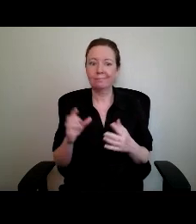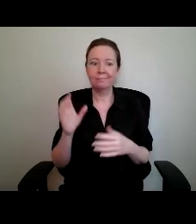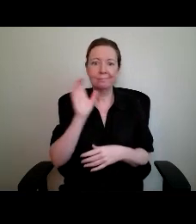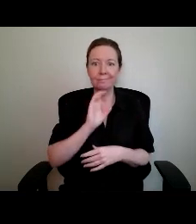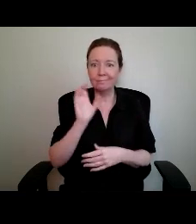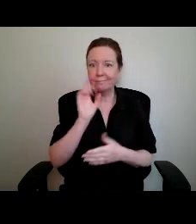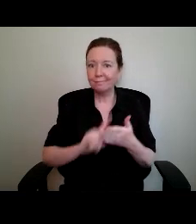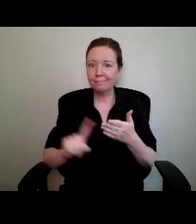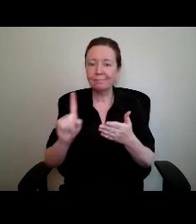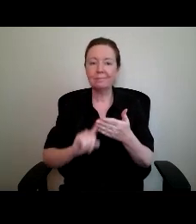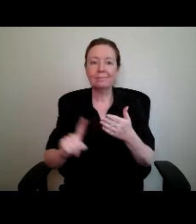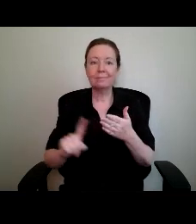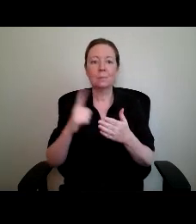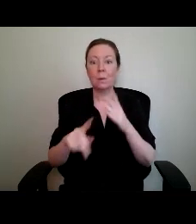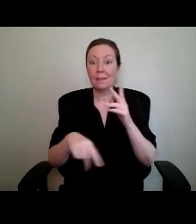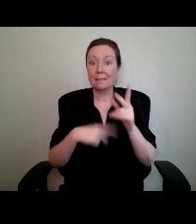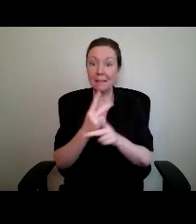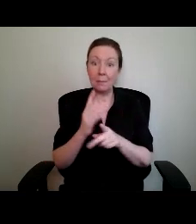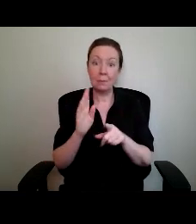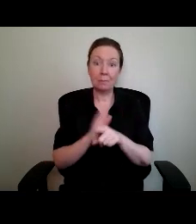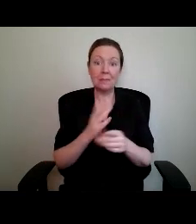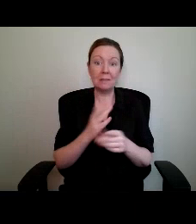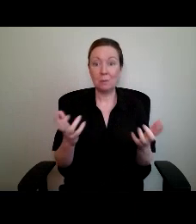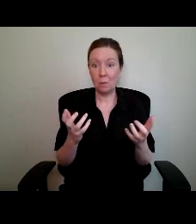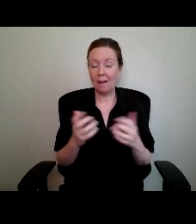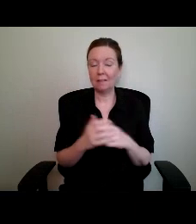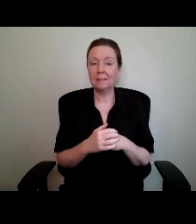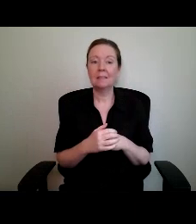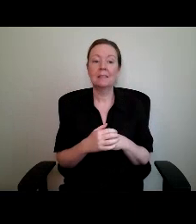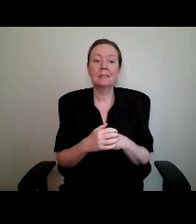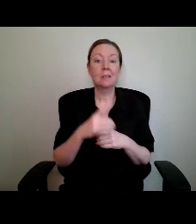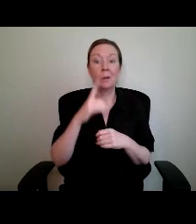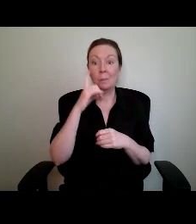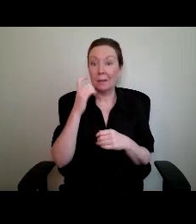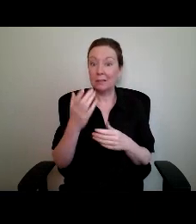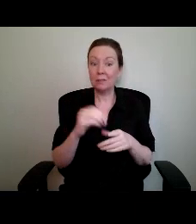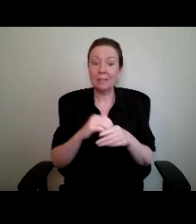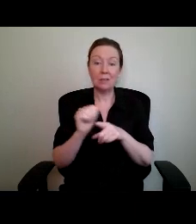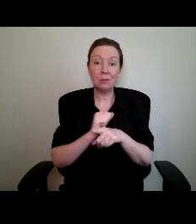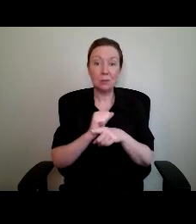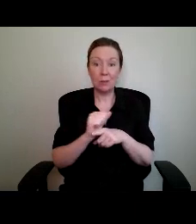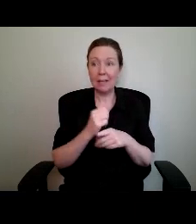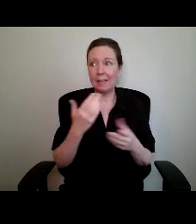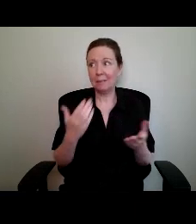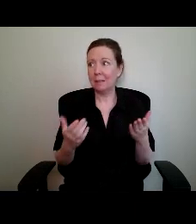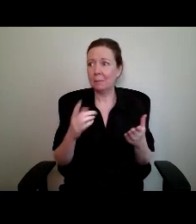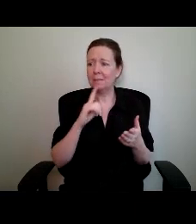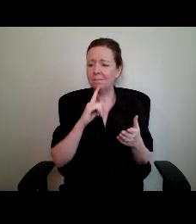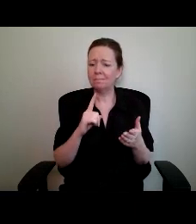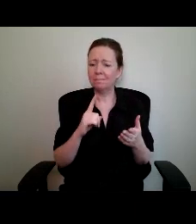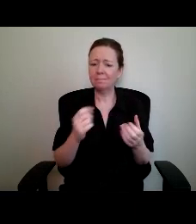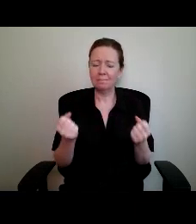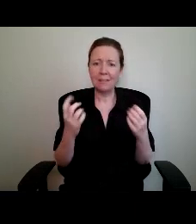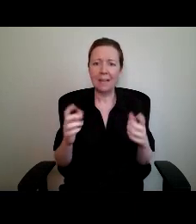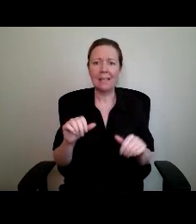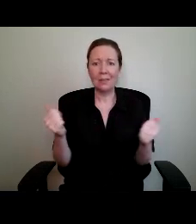exploring what type of business you would like to work for. So just because you're in a training, there could be very many